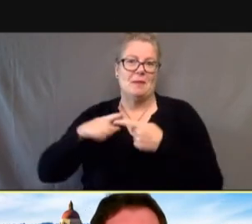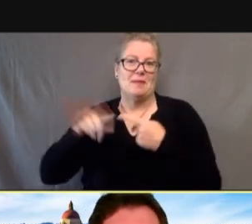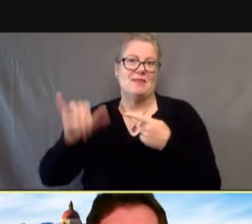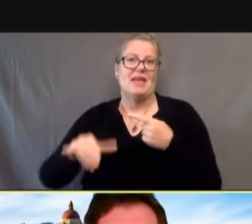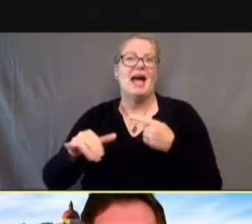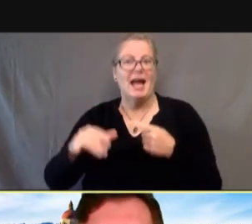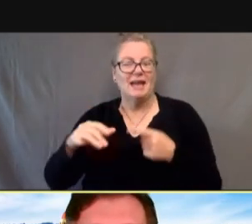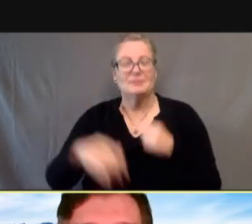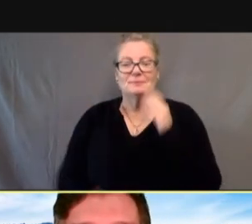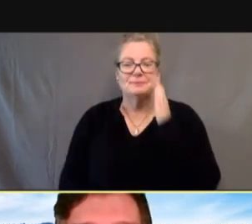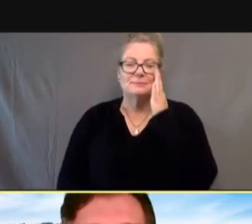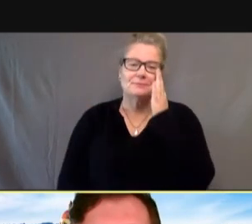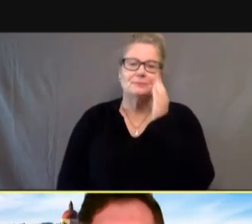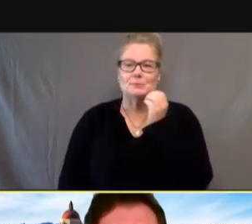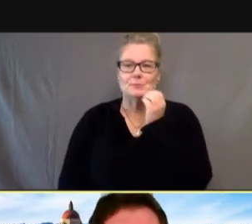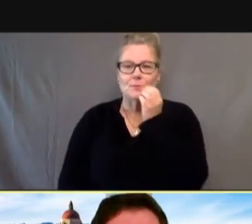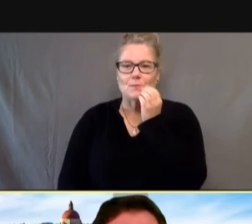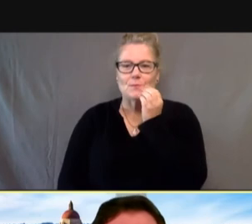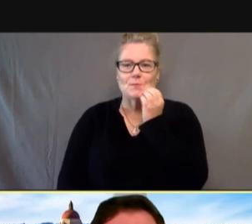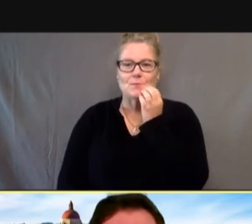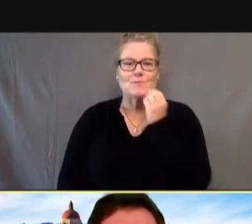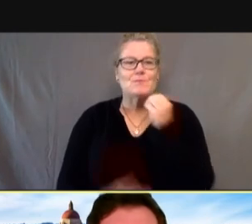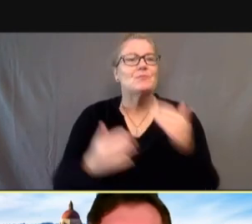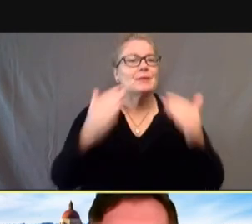Next slide.